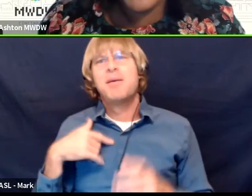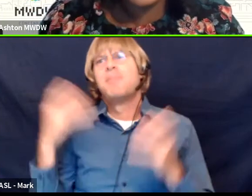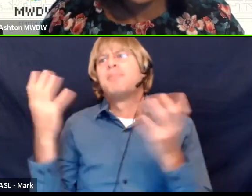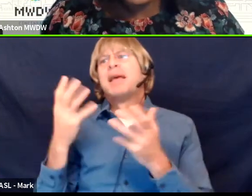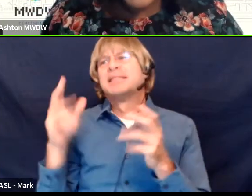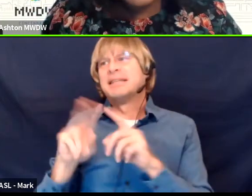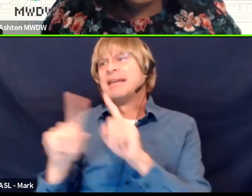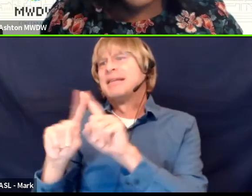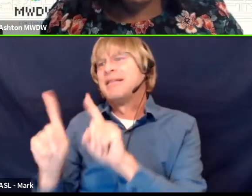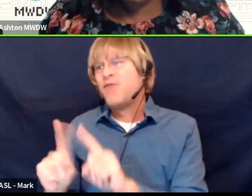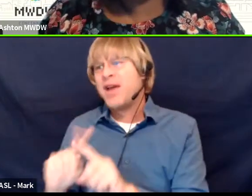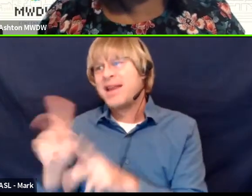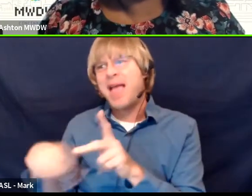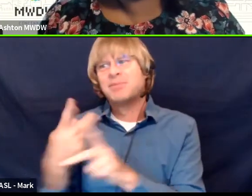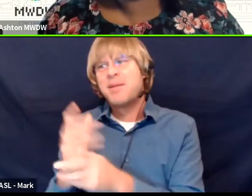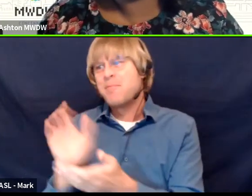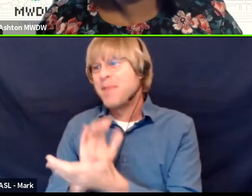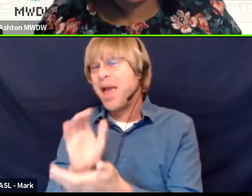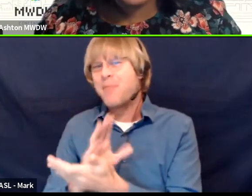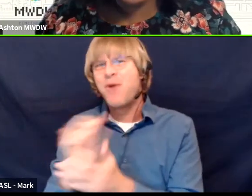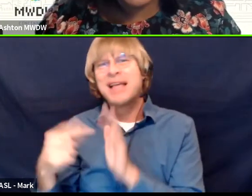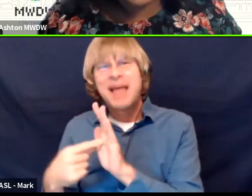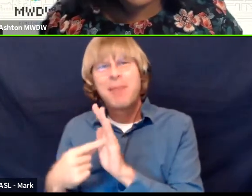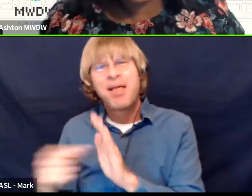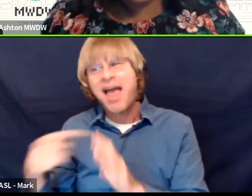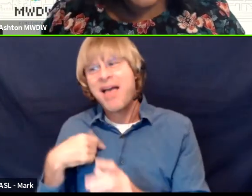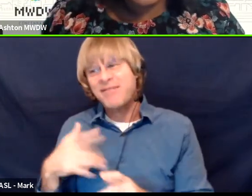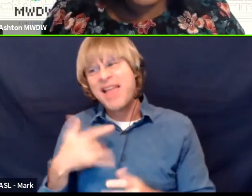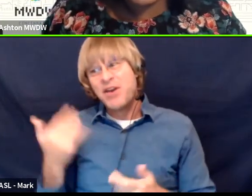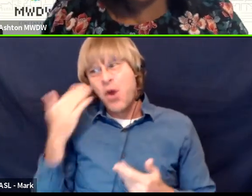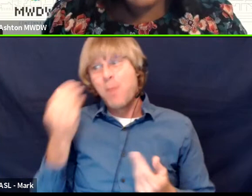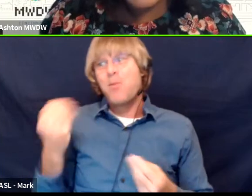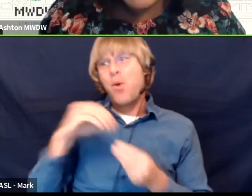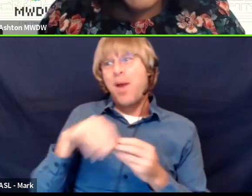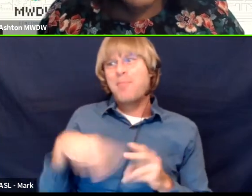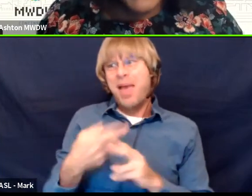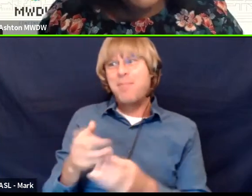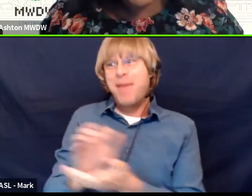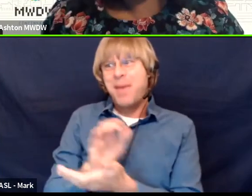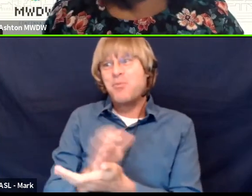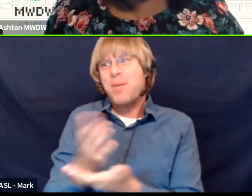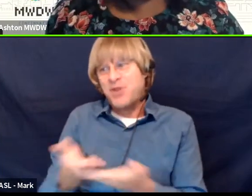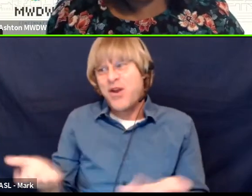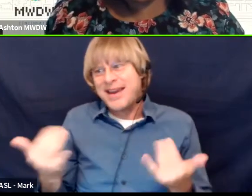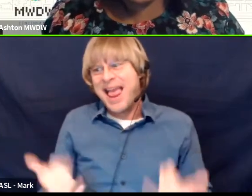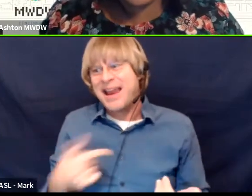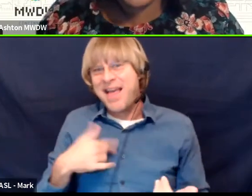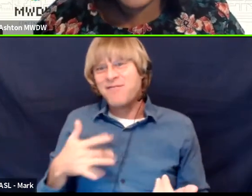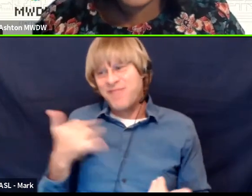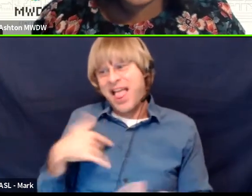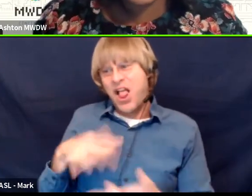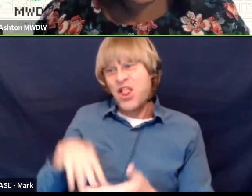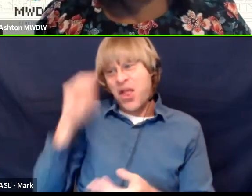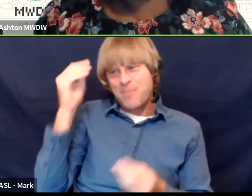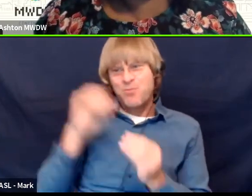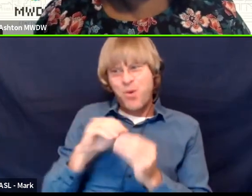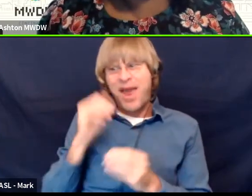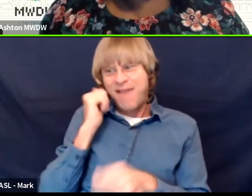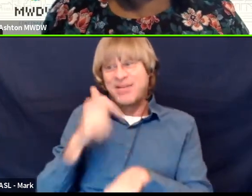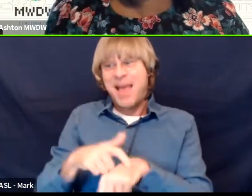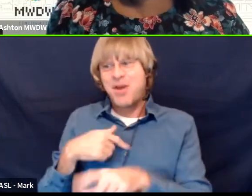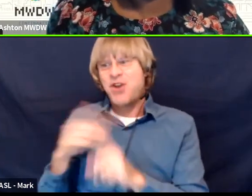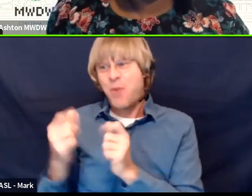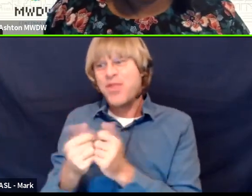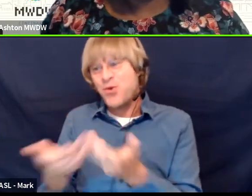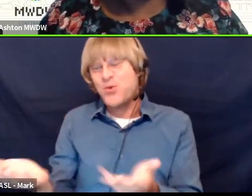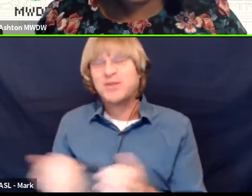all the different types of paper and the samples. Like, I feel like I know so many things about materials and paper, and I feel like I learn more each time I attend one of